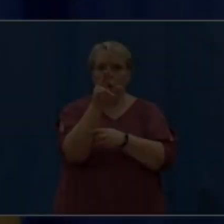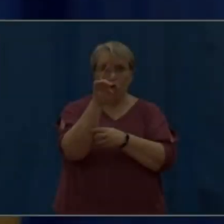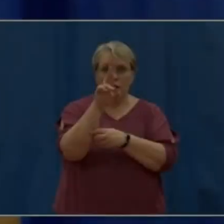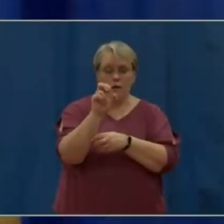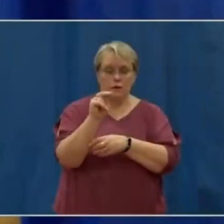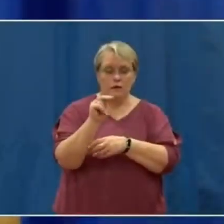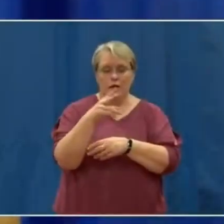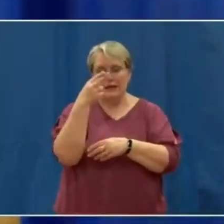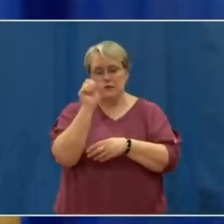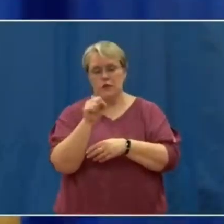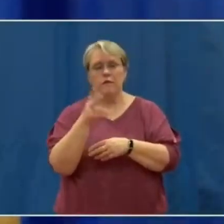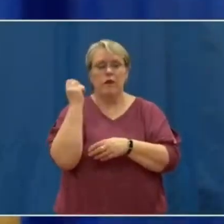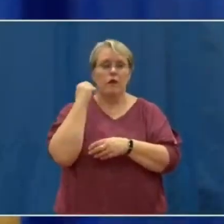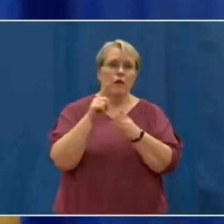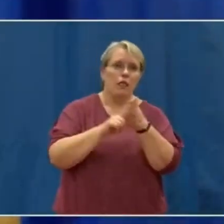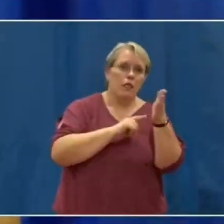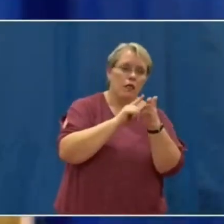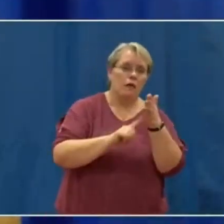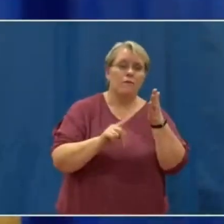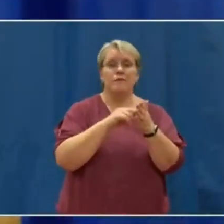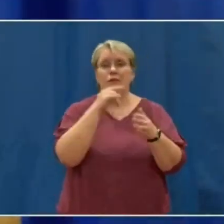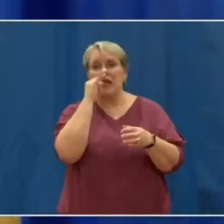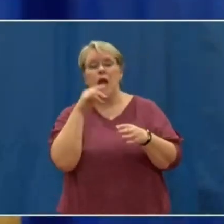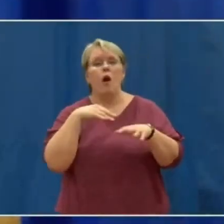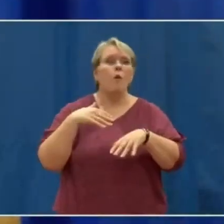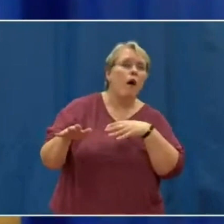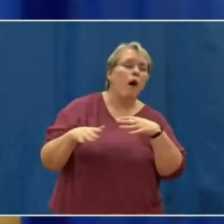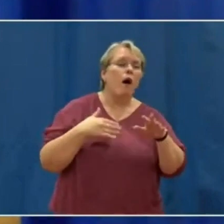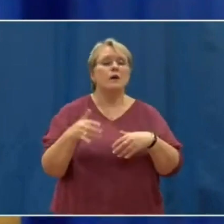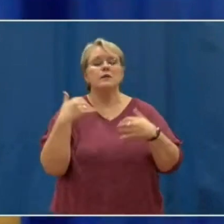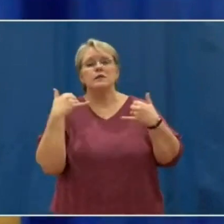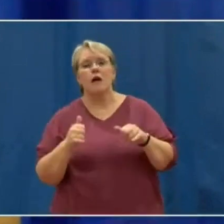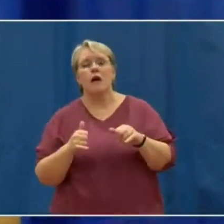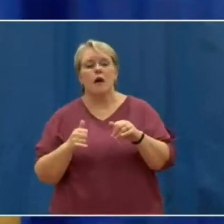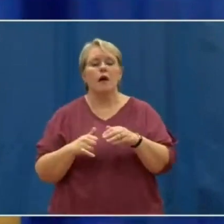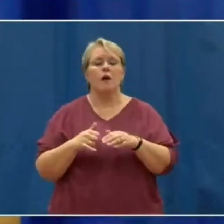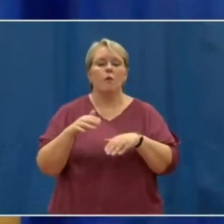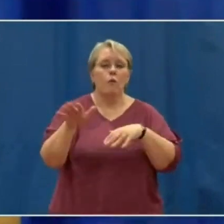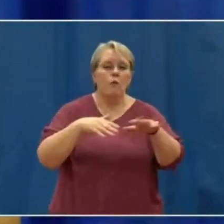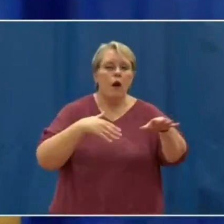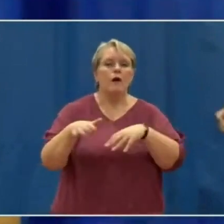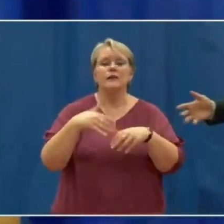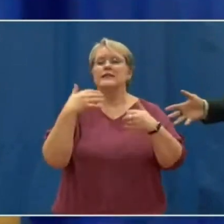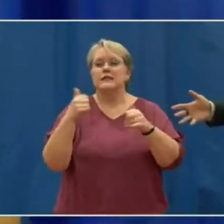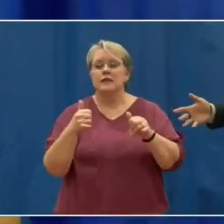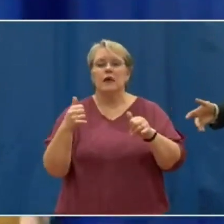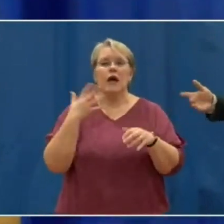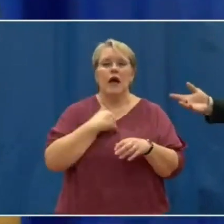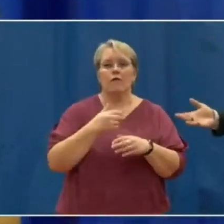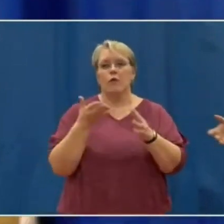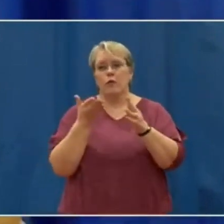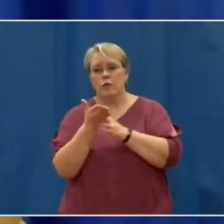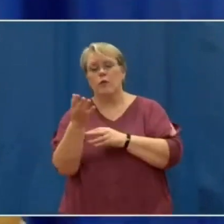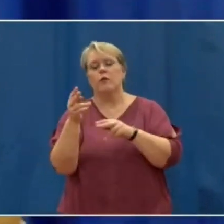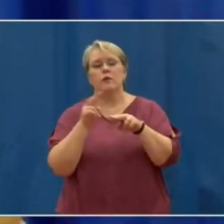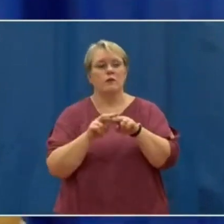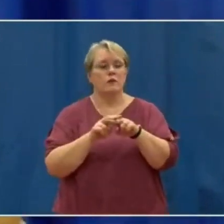Now, granted, I've heard the criticism. The kids that walk there, they're still going to have to walk. They're still going to have to go through the train